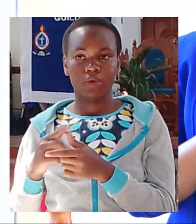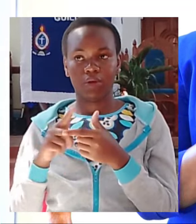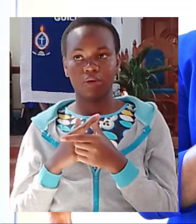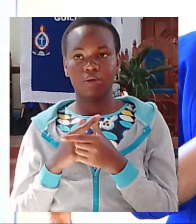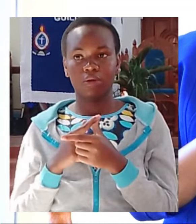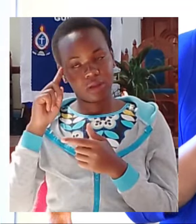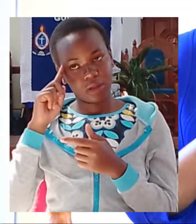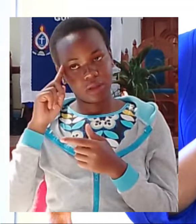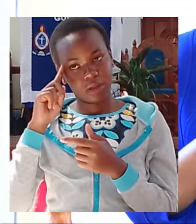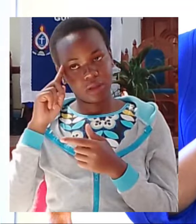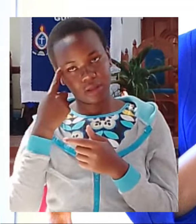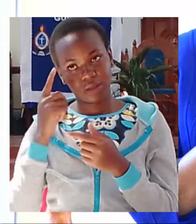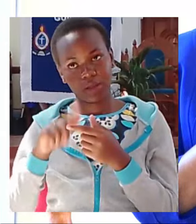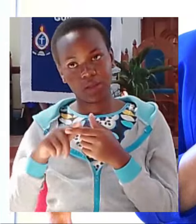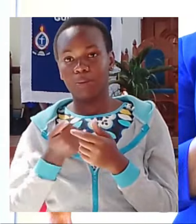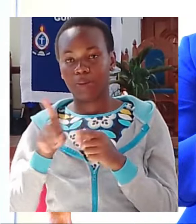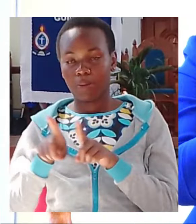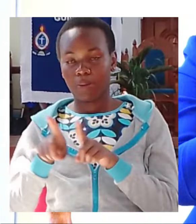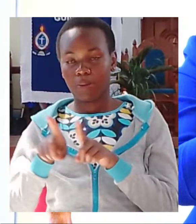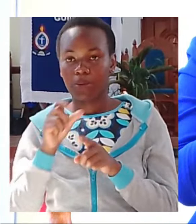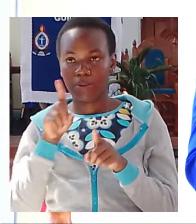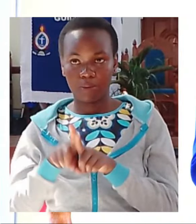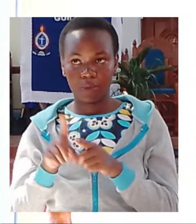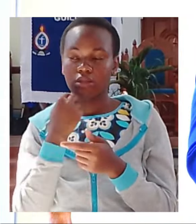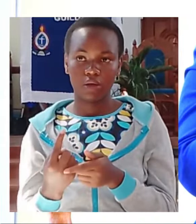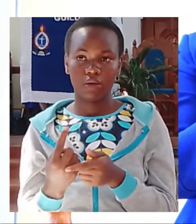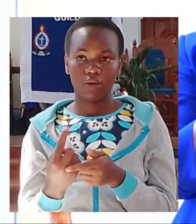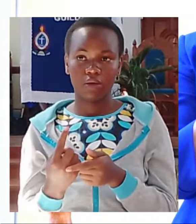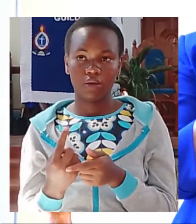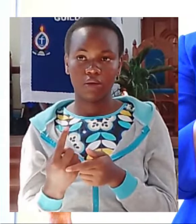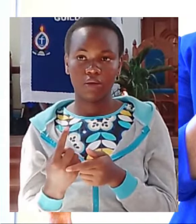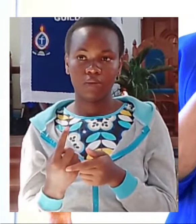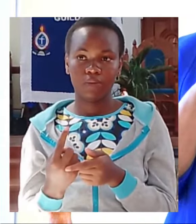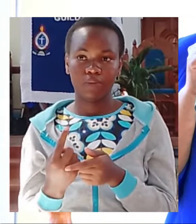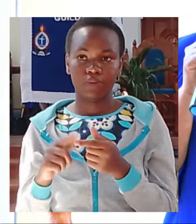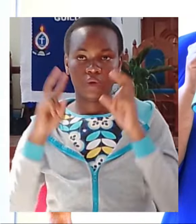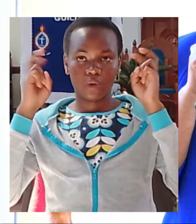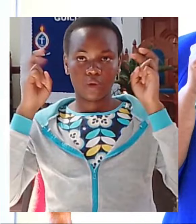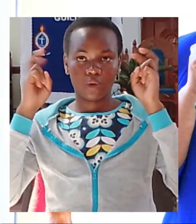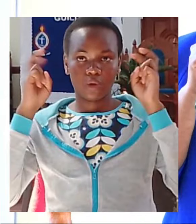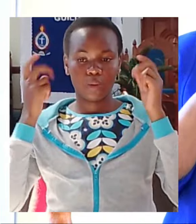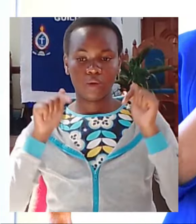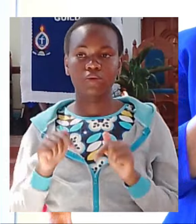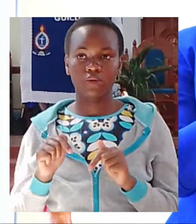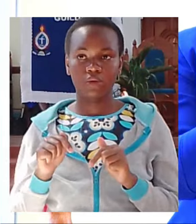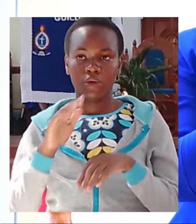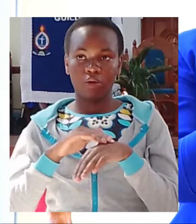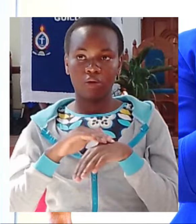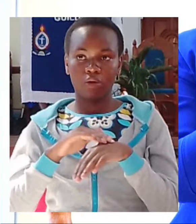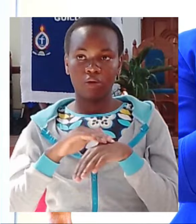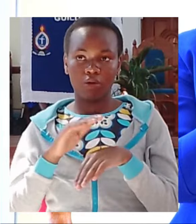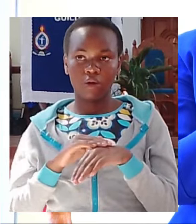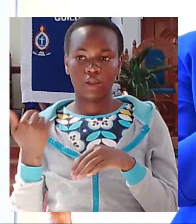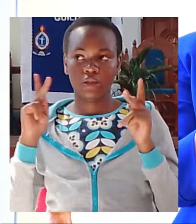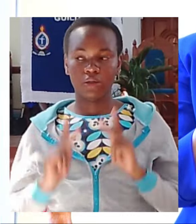rethink. Brothers and sisters, as I have said, the theme today is calling upon each one of